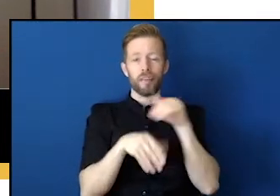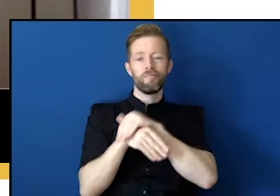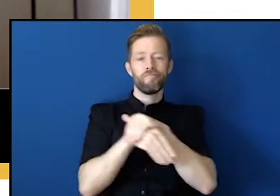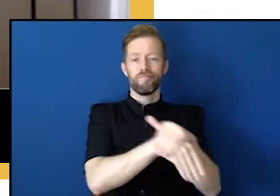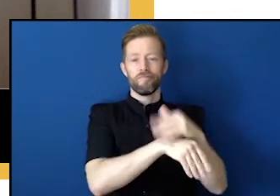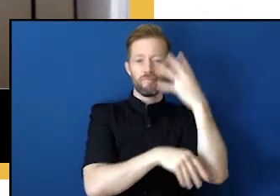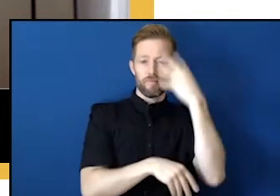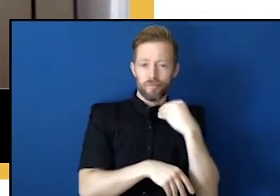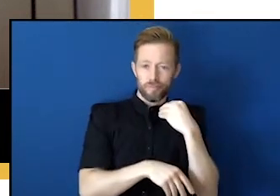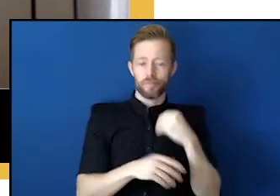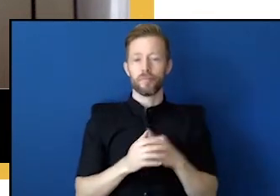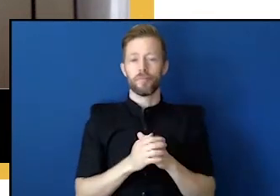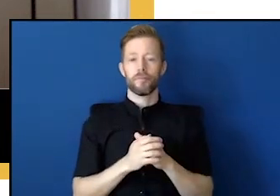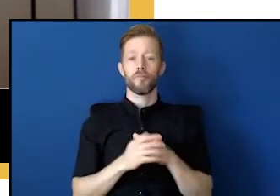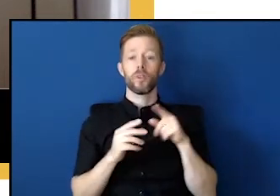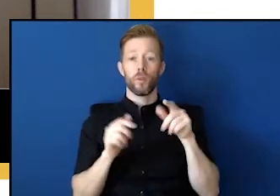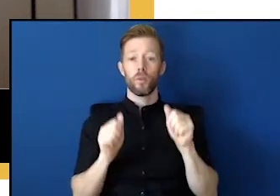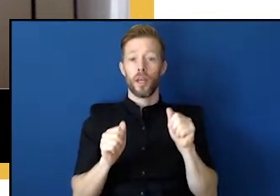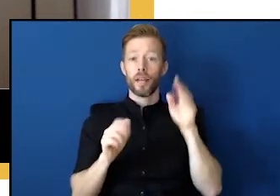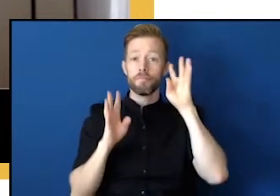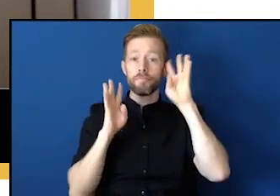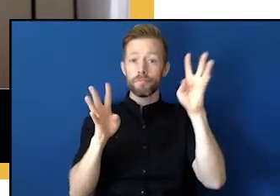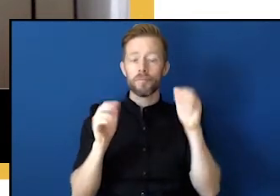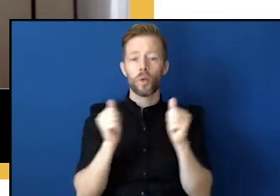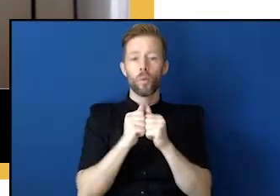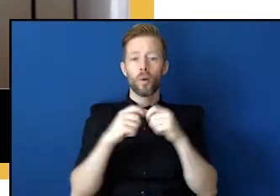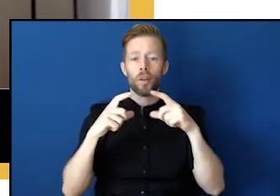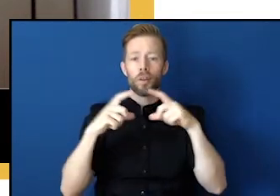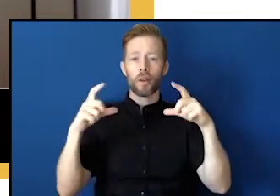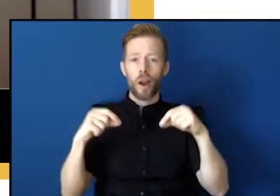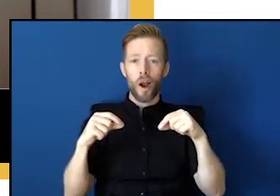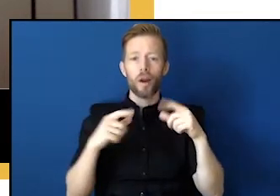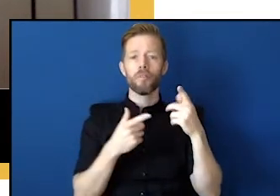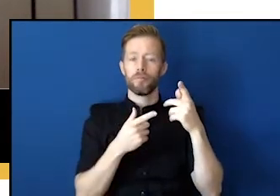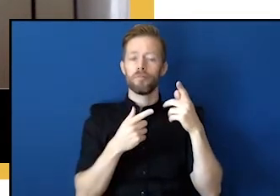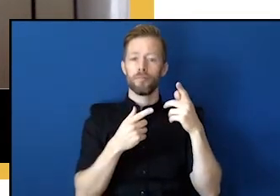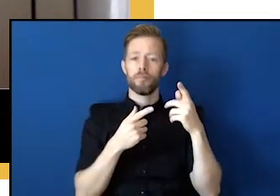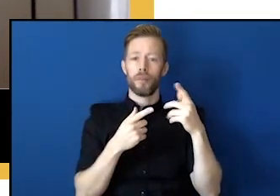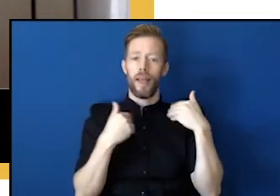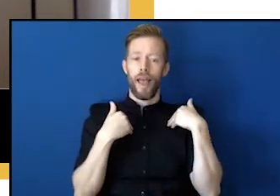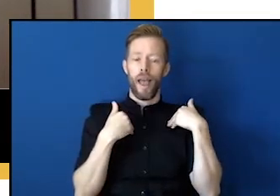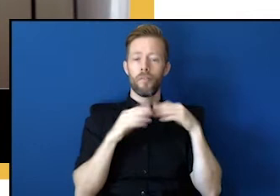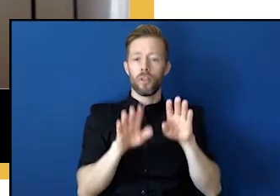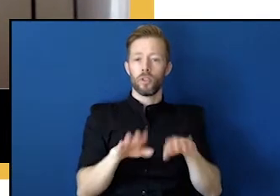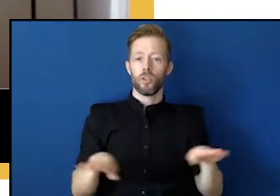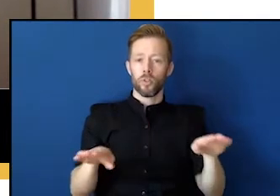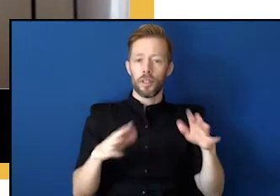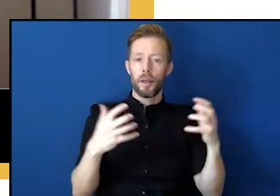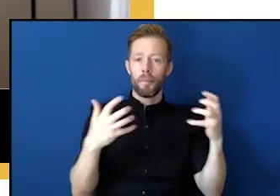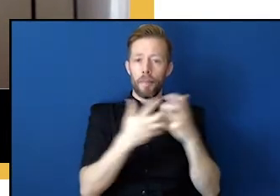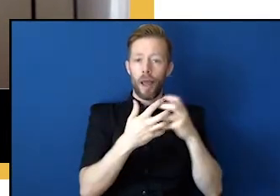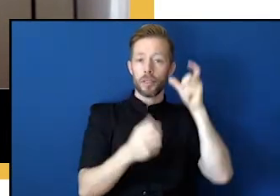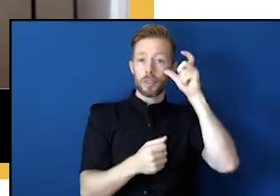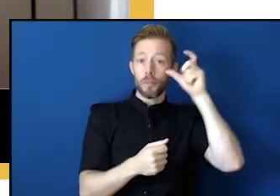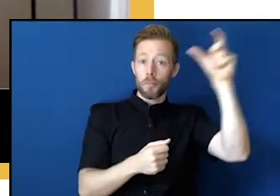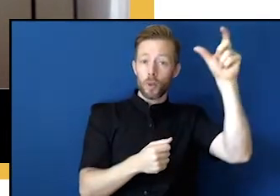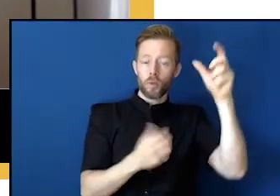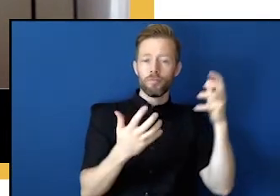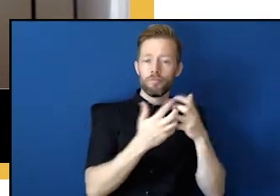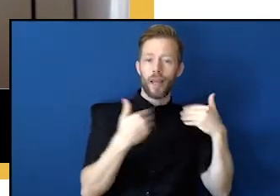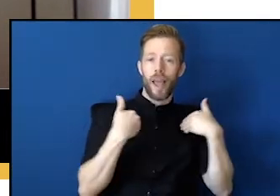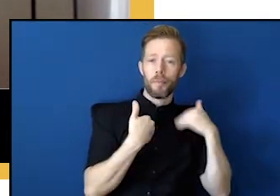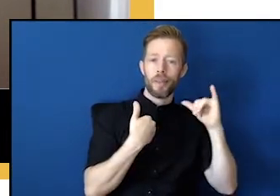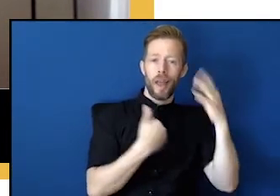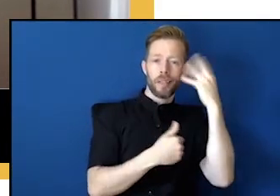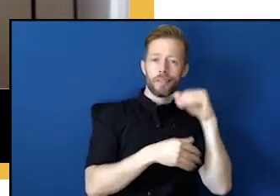night. You can also come up with a card game where children match a moon next to the animals that sleep